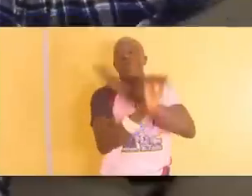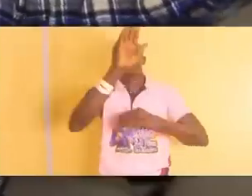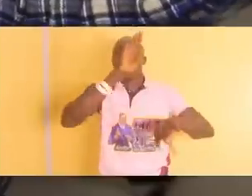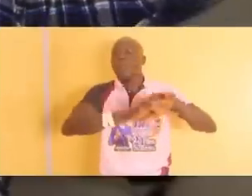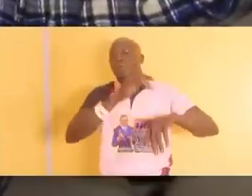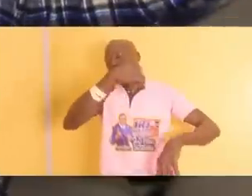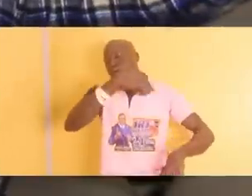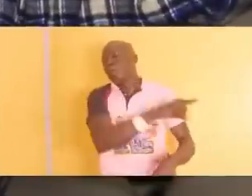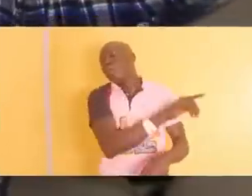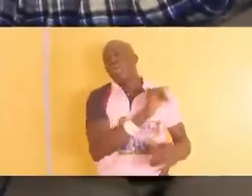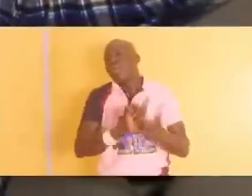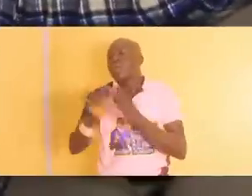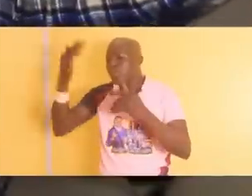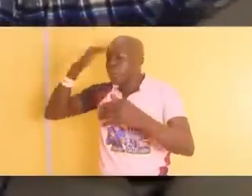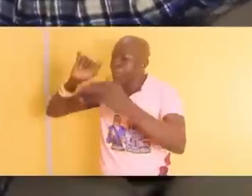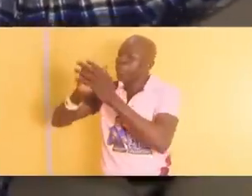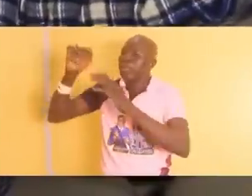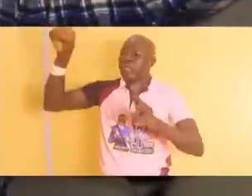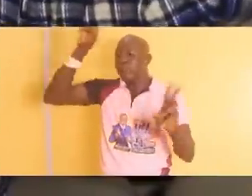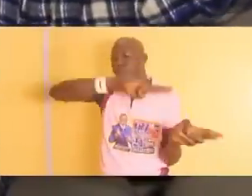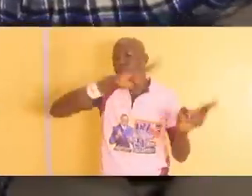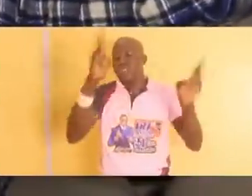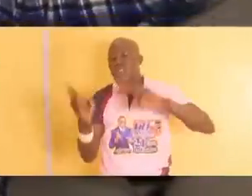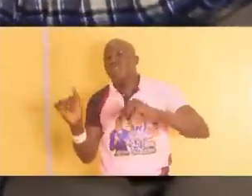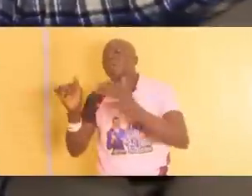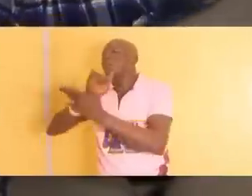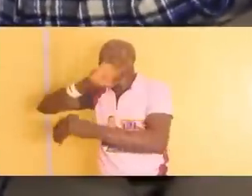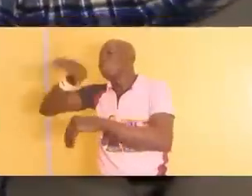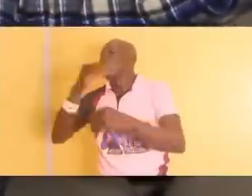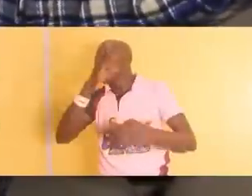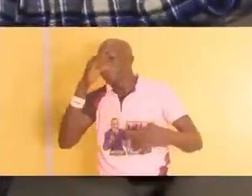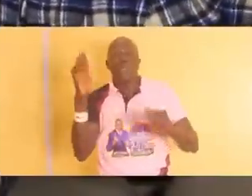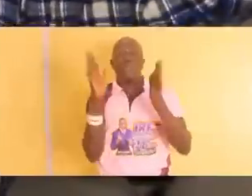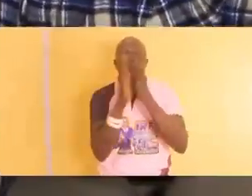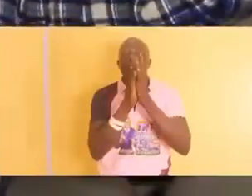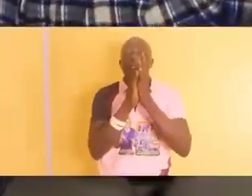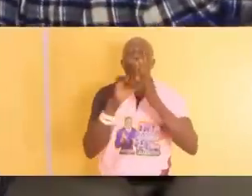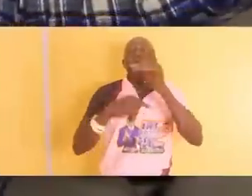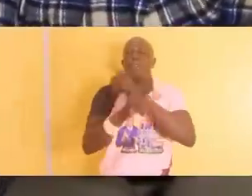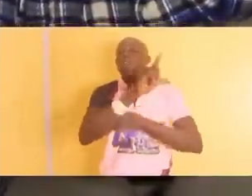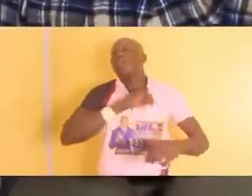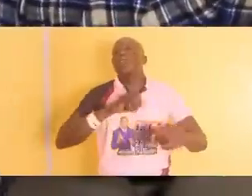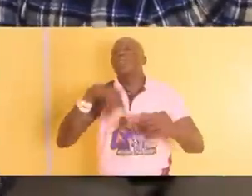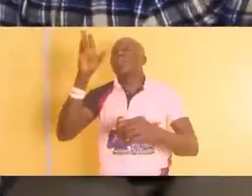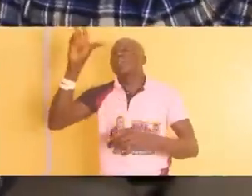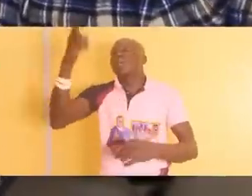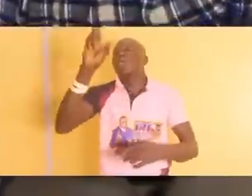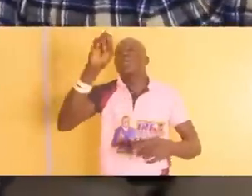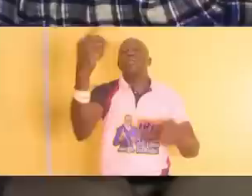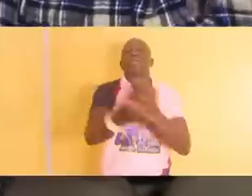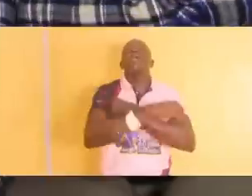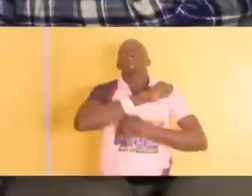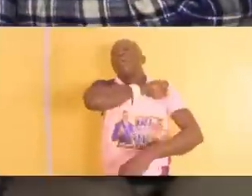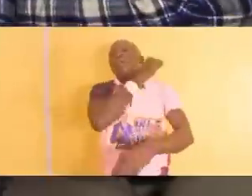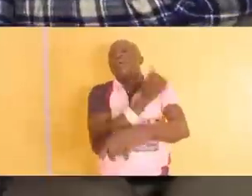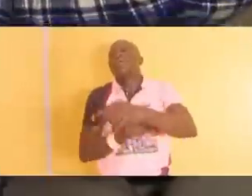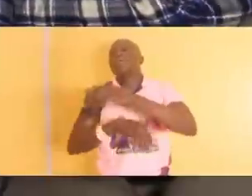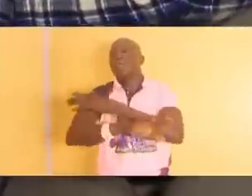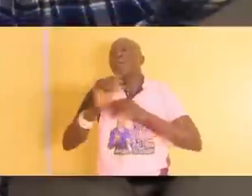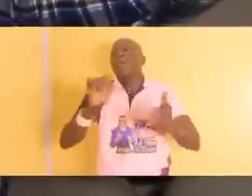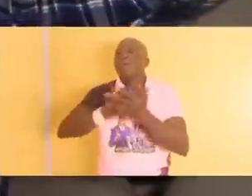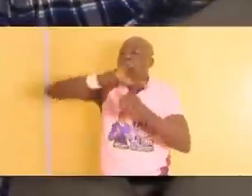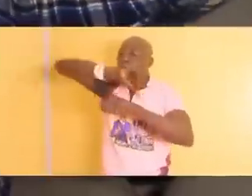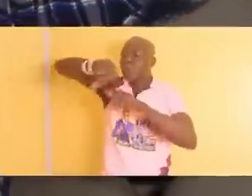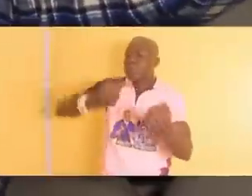hand of God is upon me. You know, I'm a great ritual. We're fasting and prayer 30 days. There's fresh oil